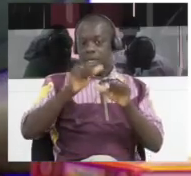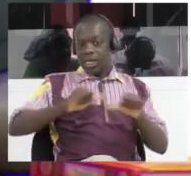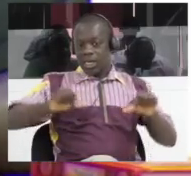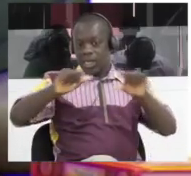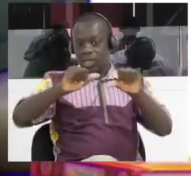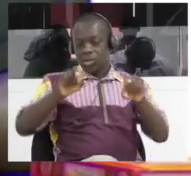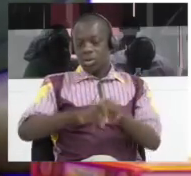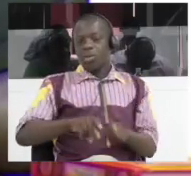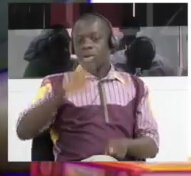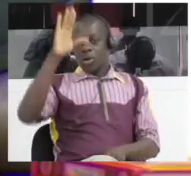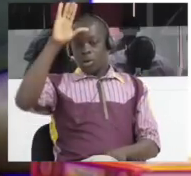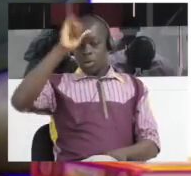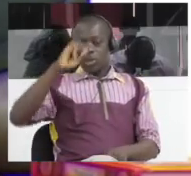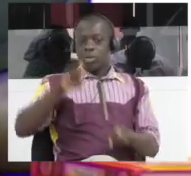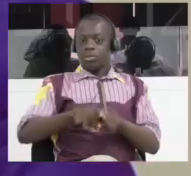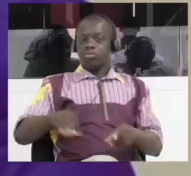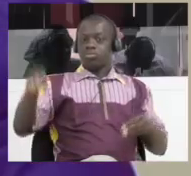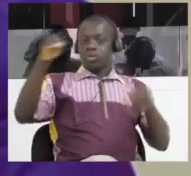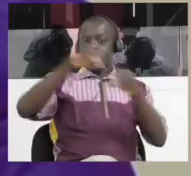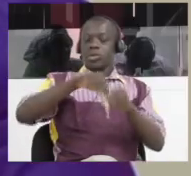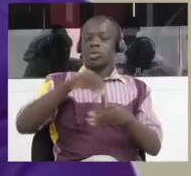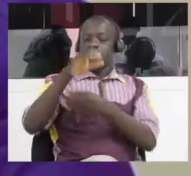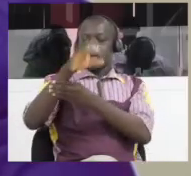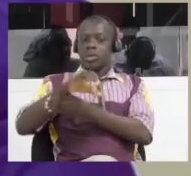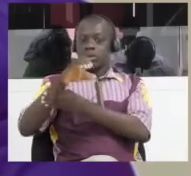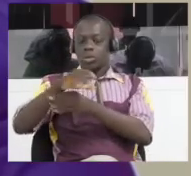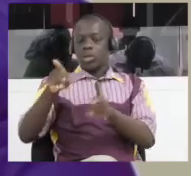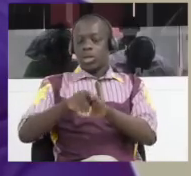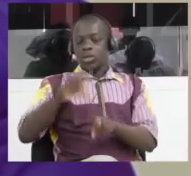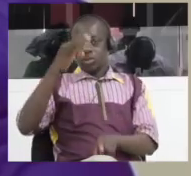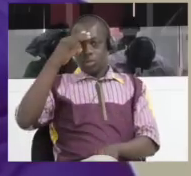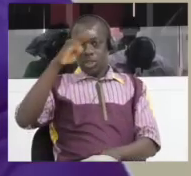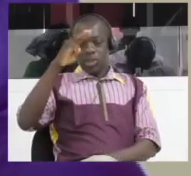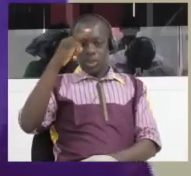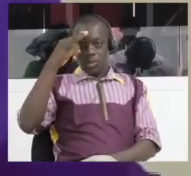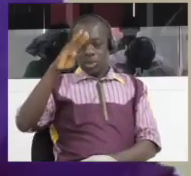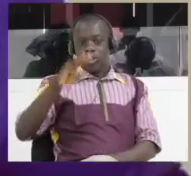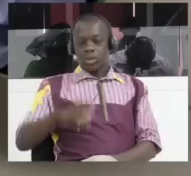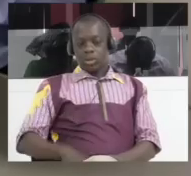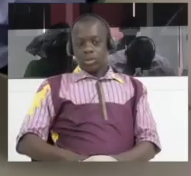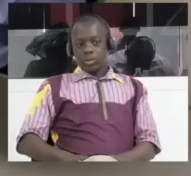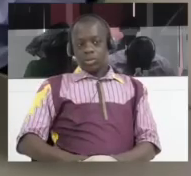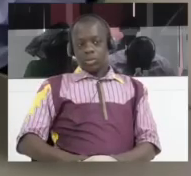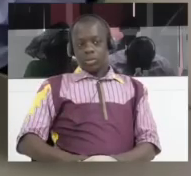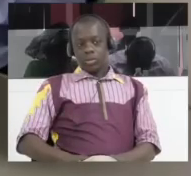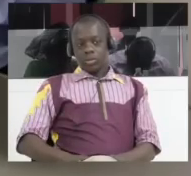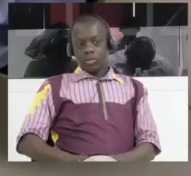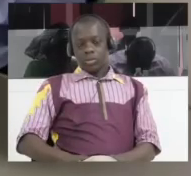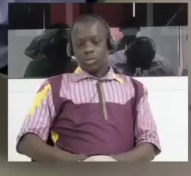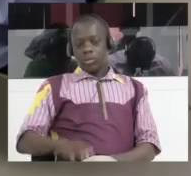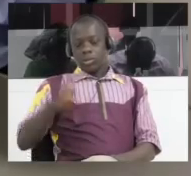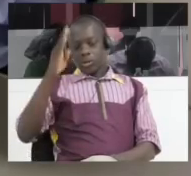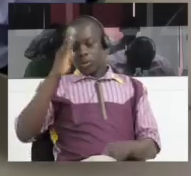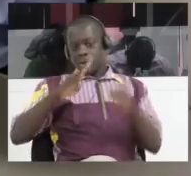areas of competencies into the council as ministers. Thank you. Preempting seems to